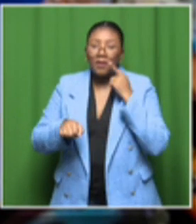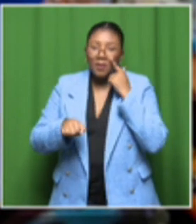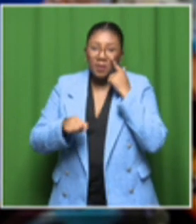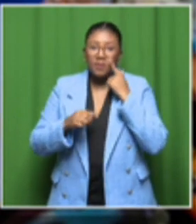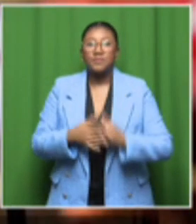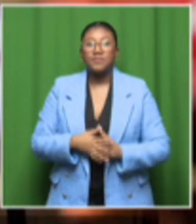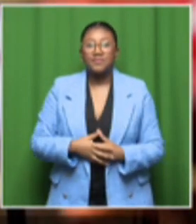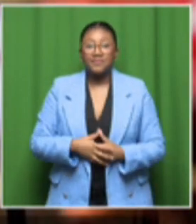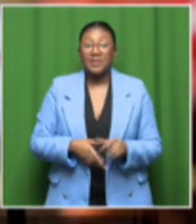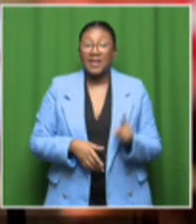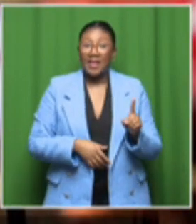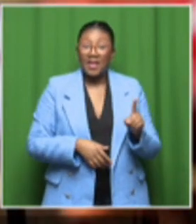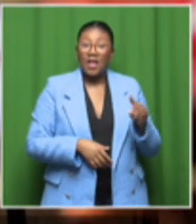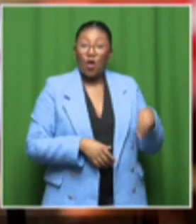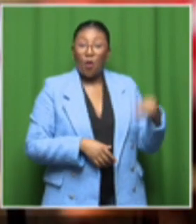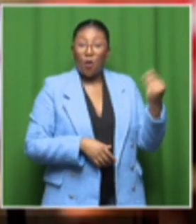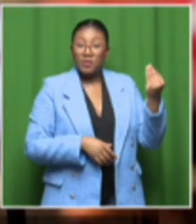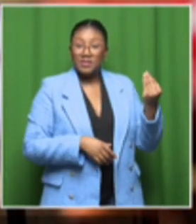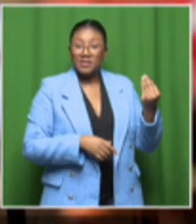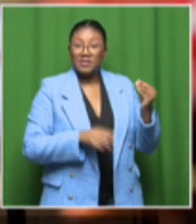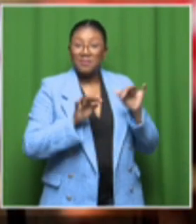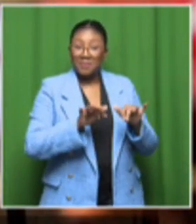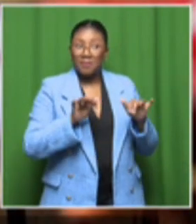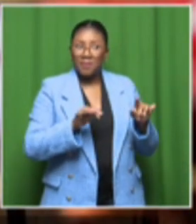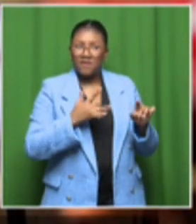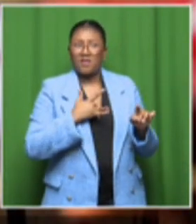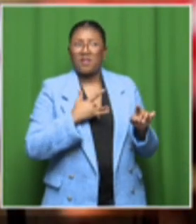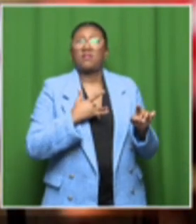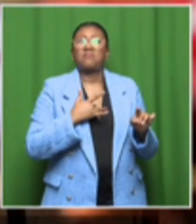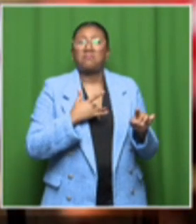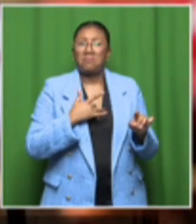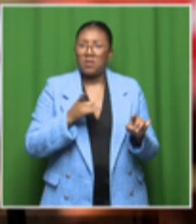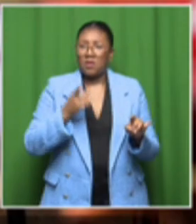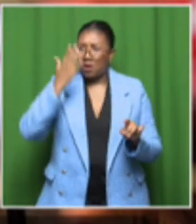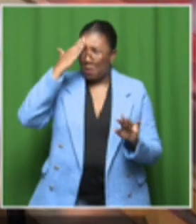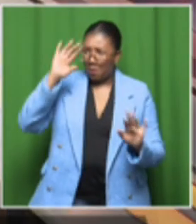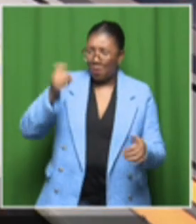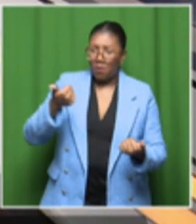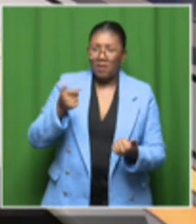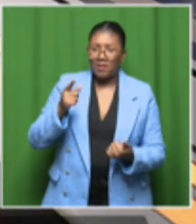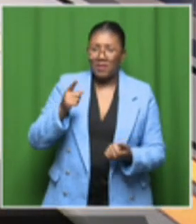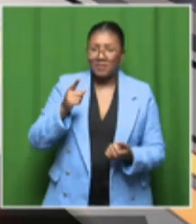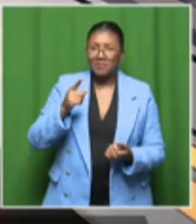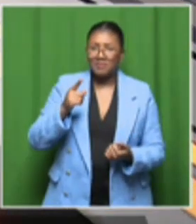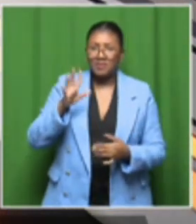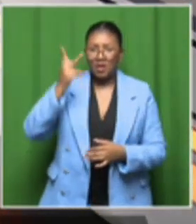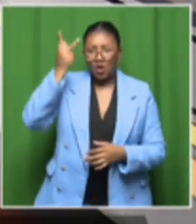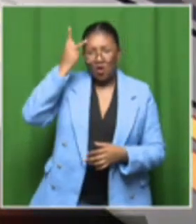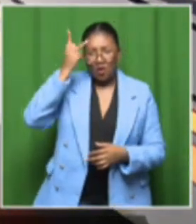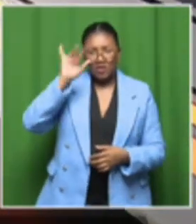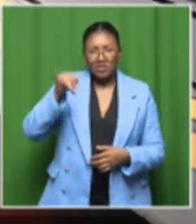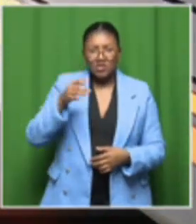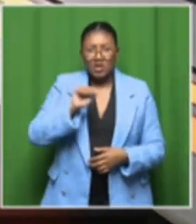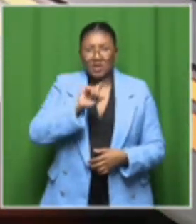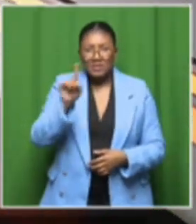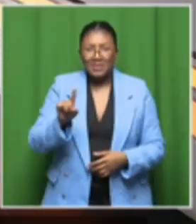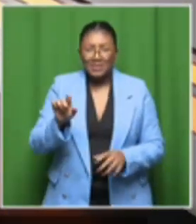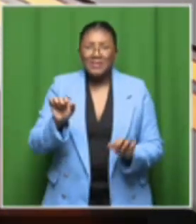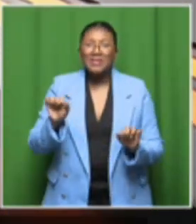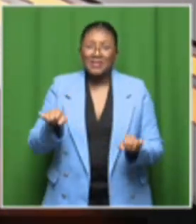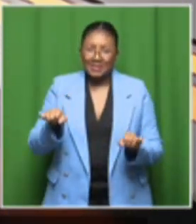the older generation that's kind of questioning if we know what we're doing, but it is like the older generation